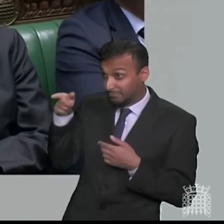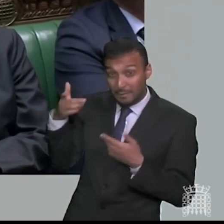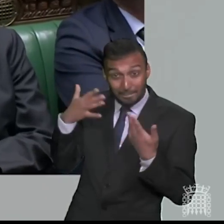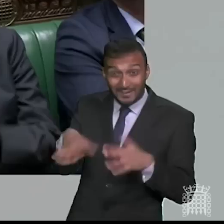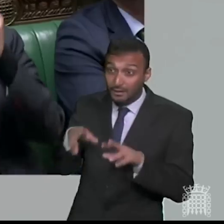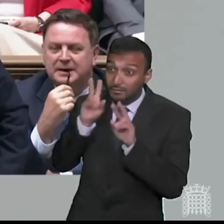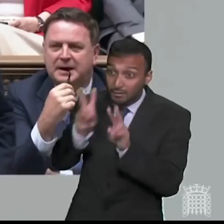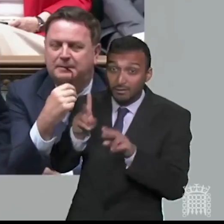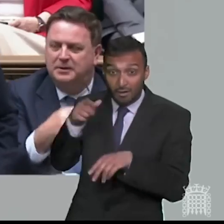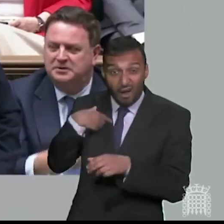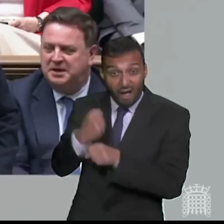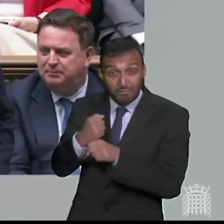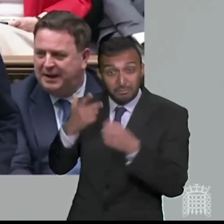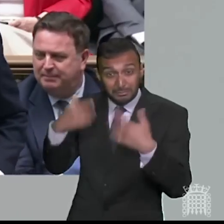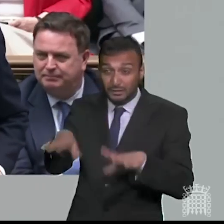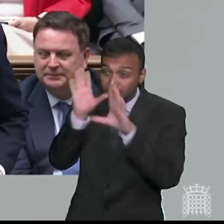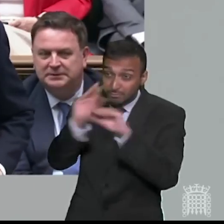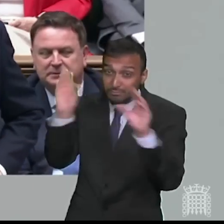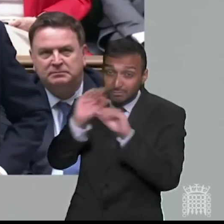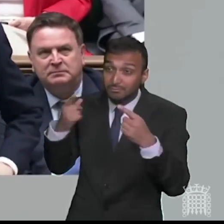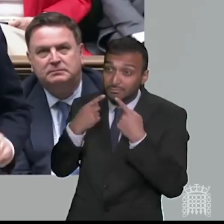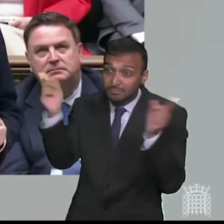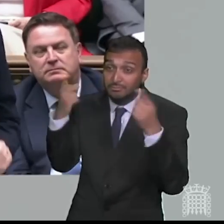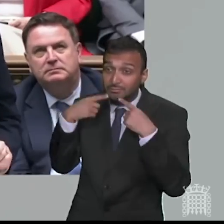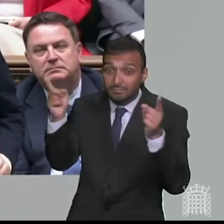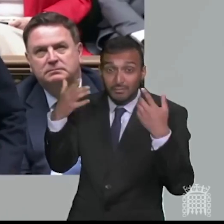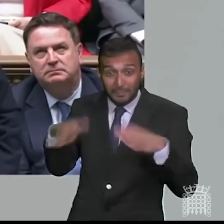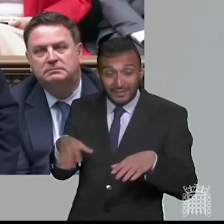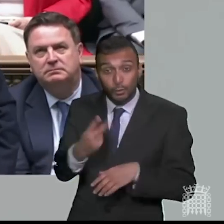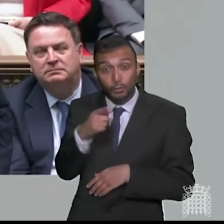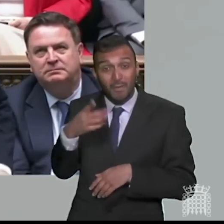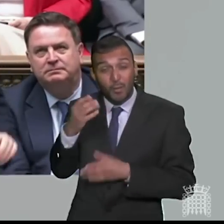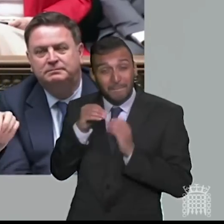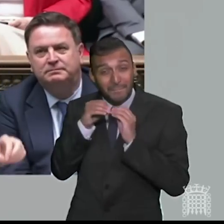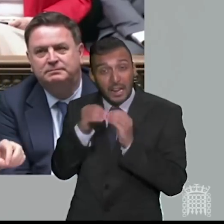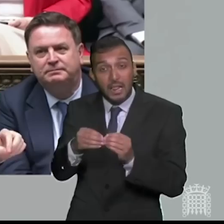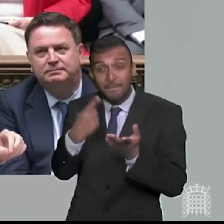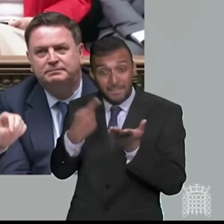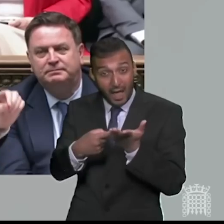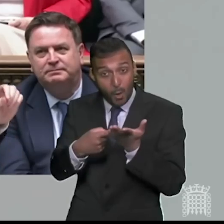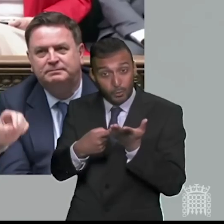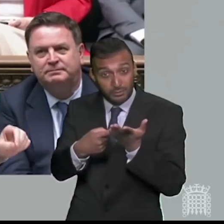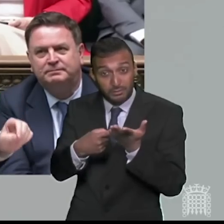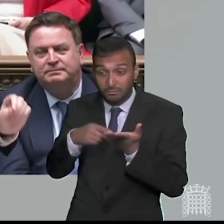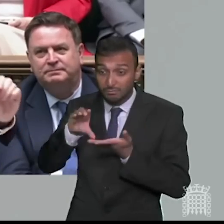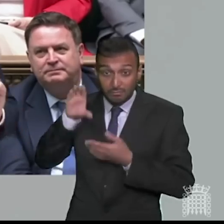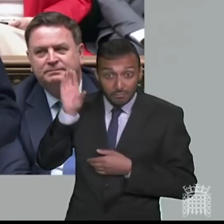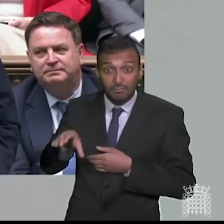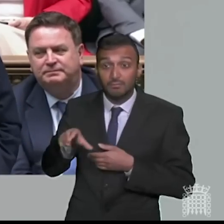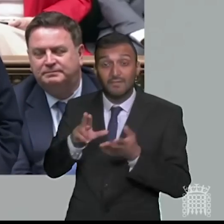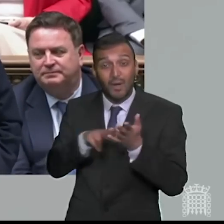has announced this week. We announced an additional £2.4 billion for our groundbreaking